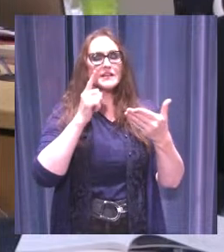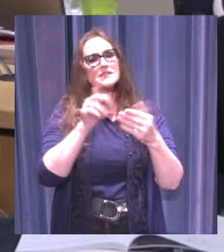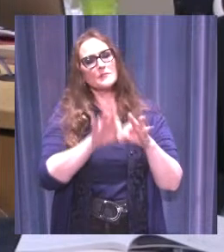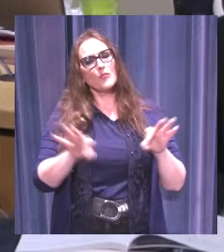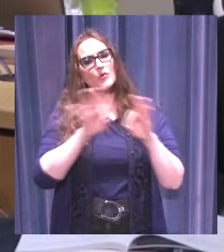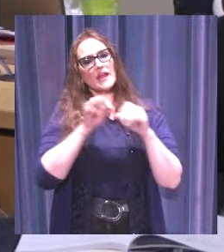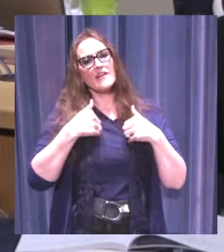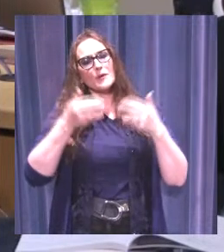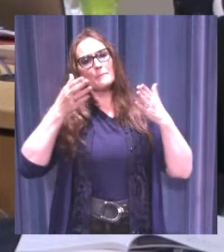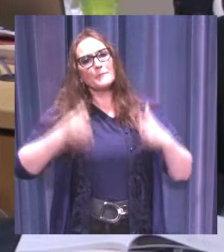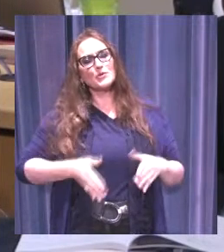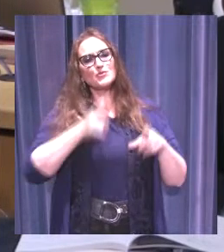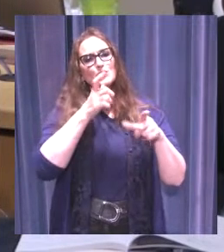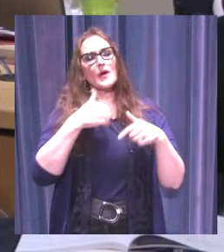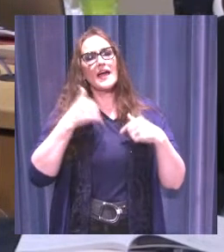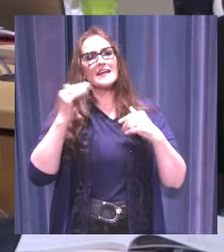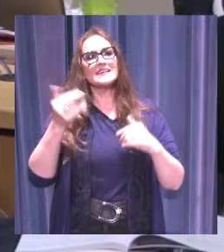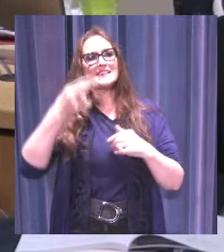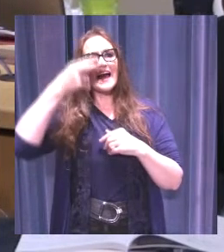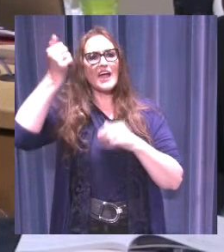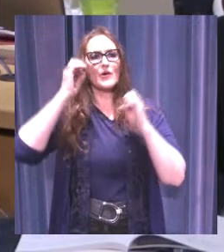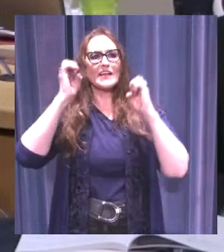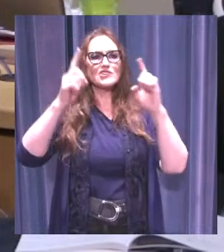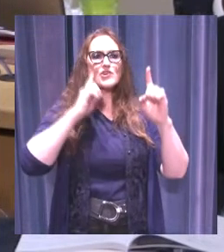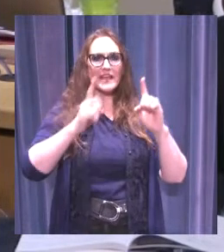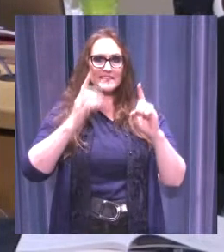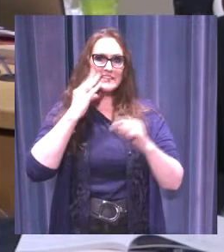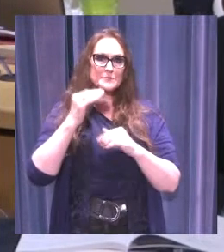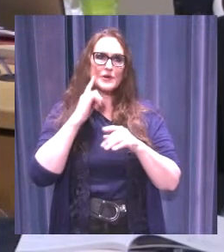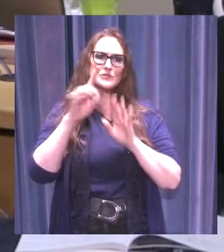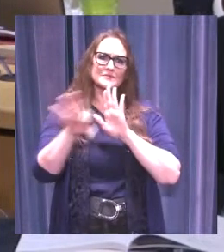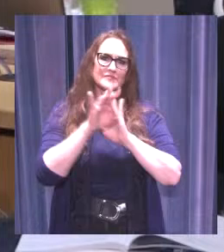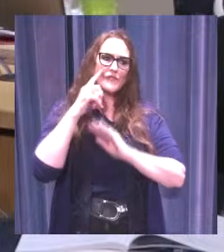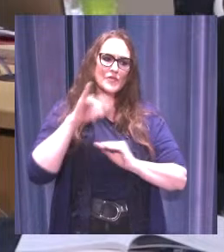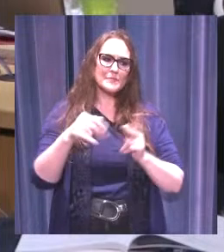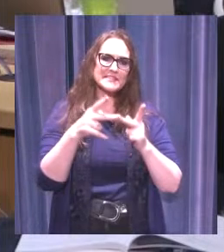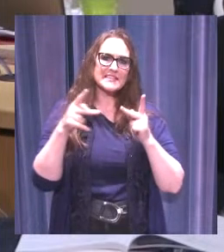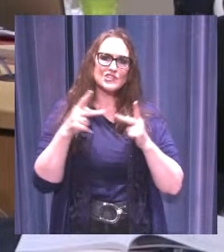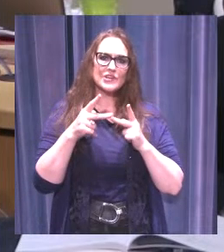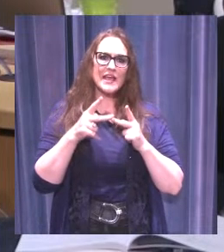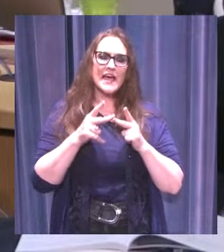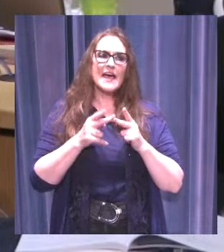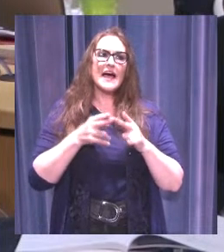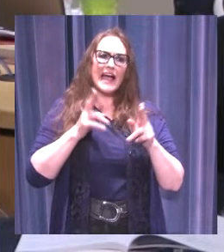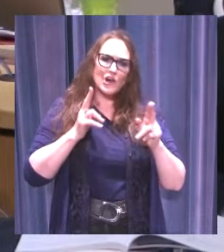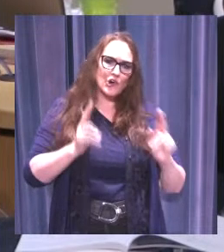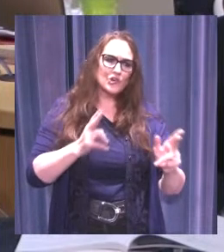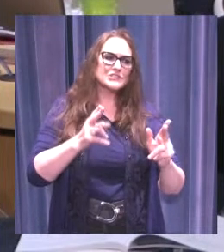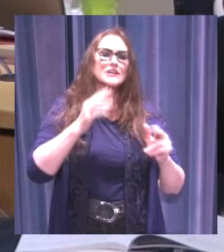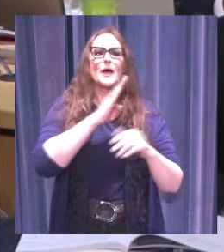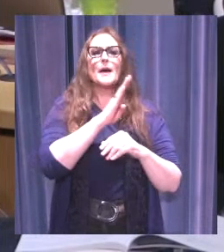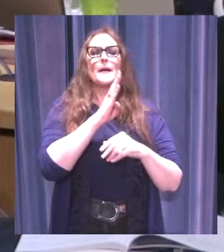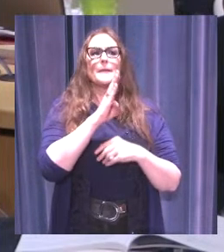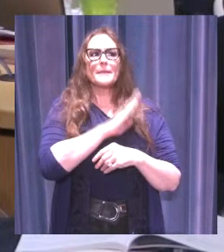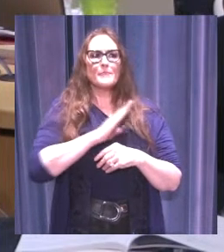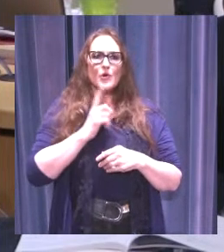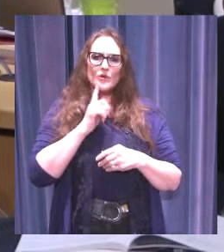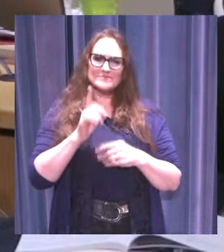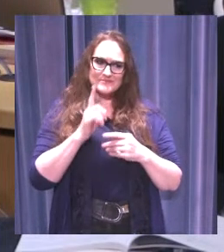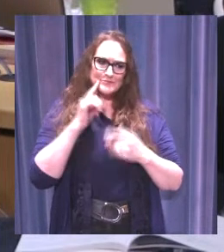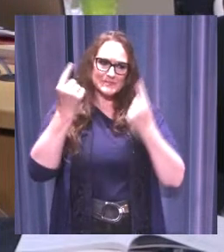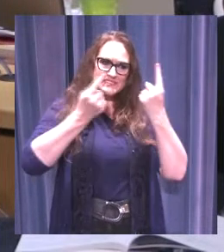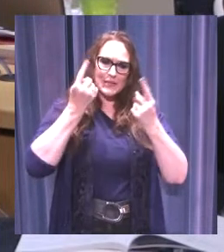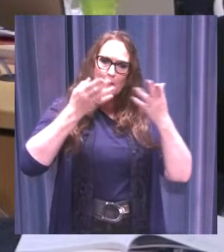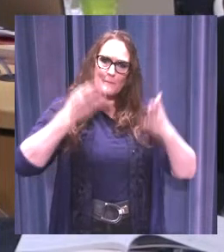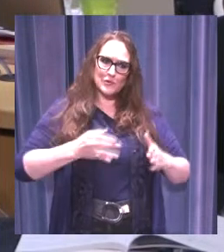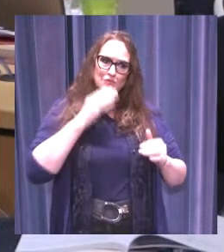who has higher education experience be selected for the position. I urge the board to consider and appoint a person with